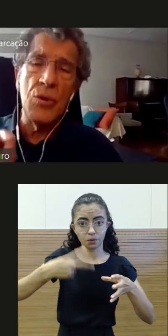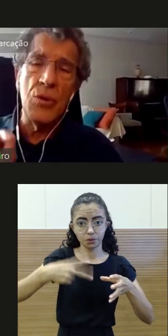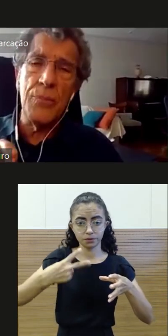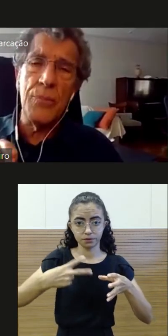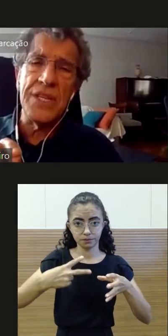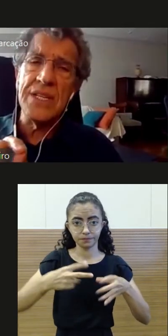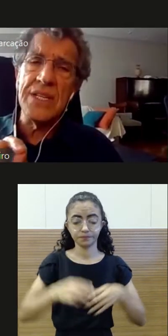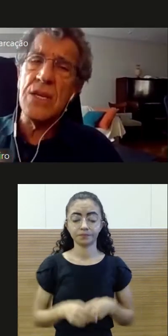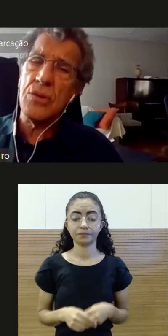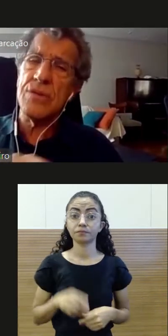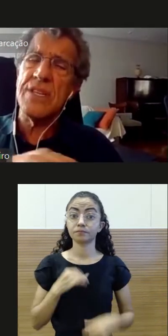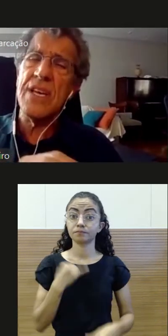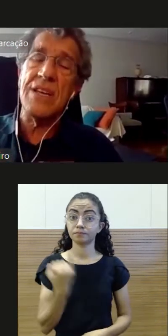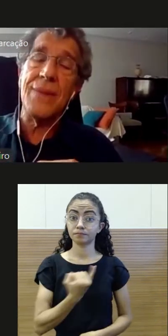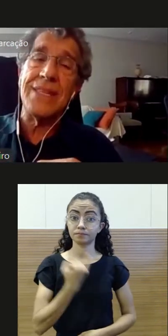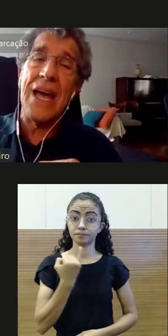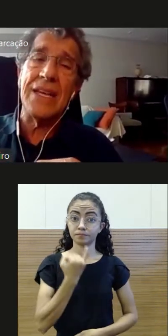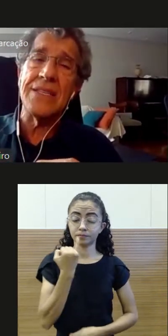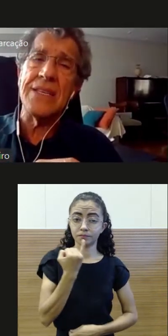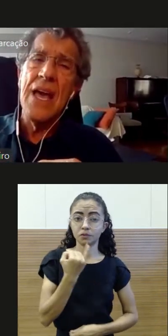group 2.